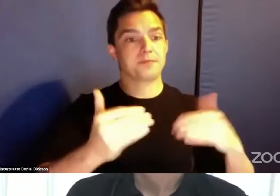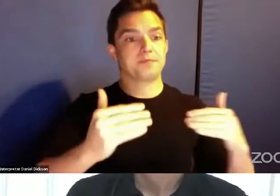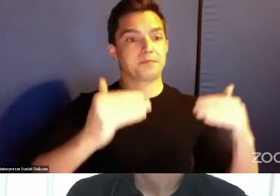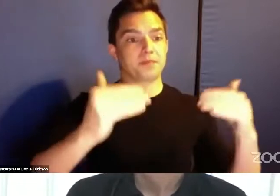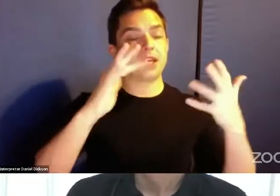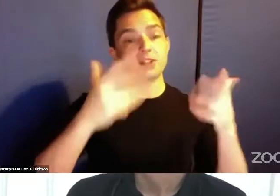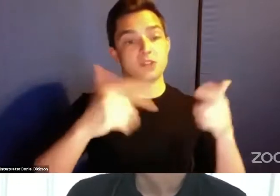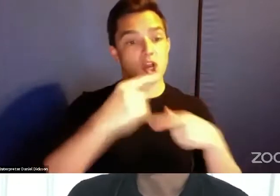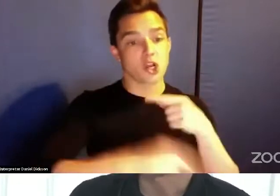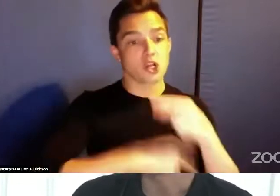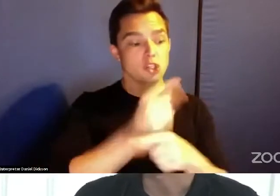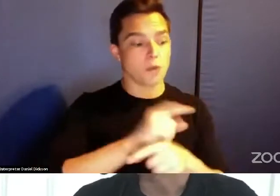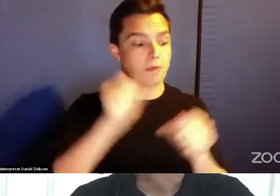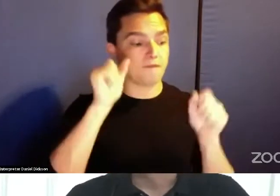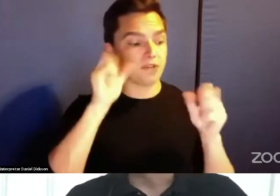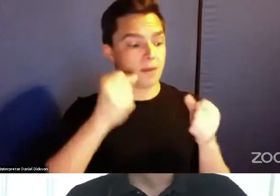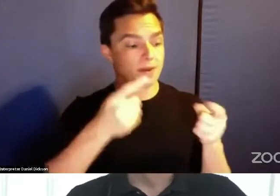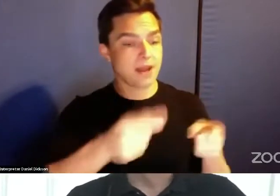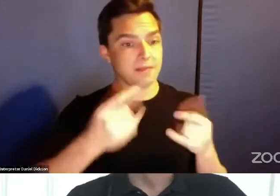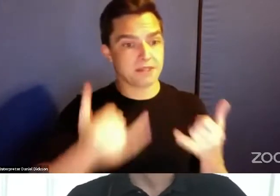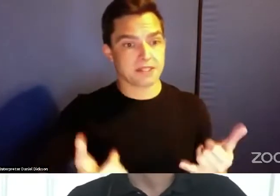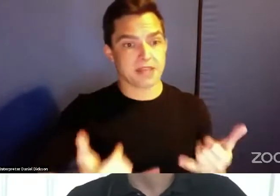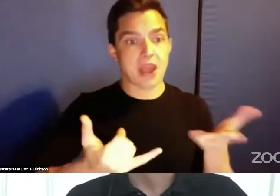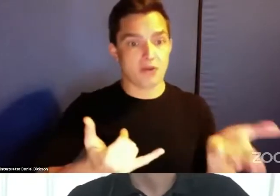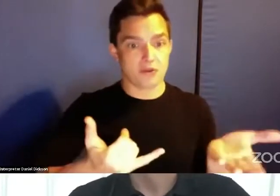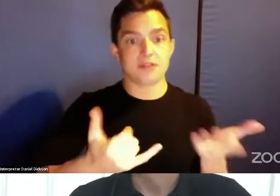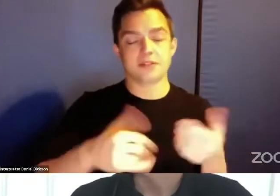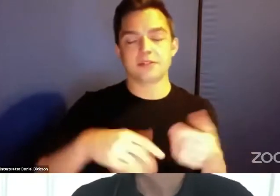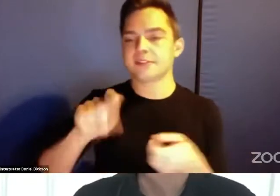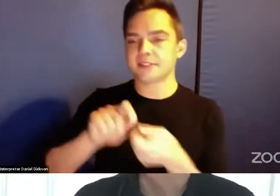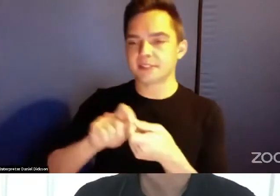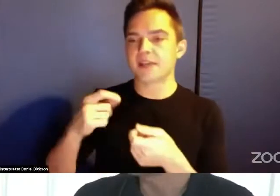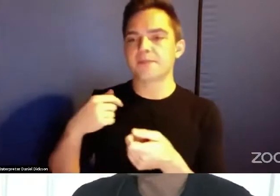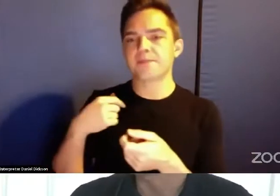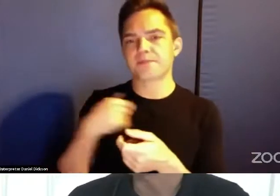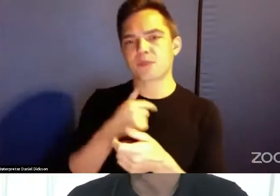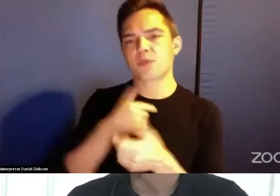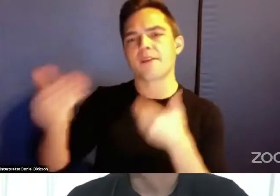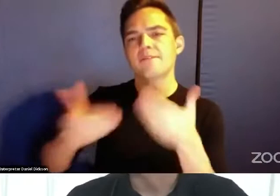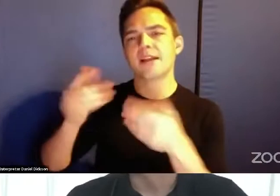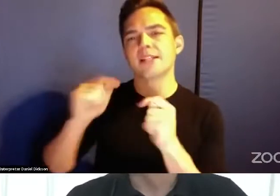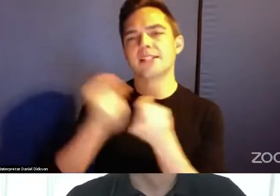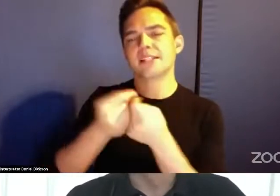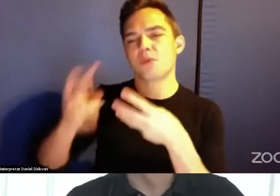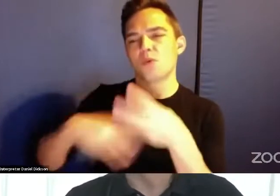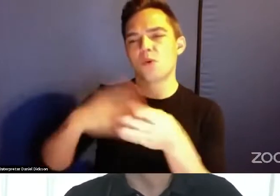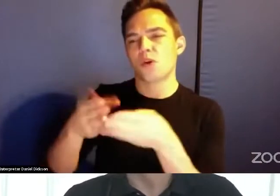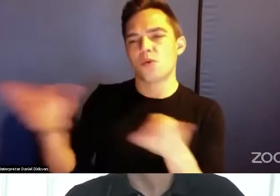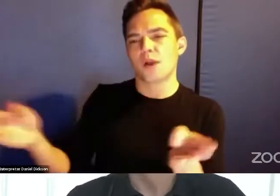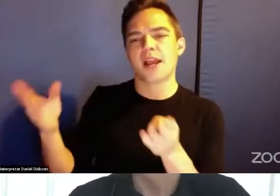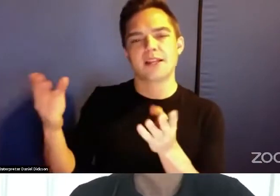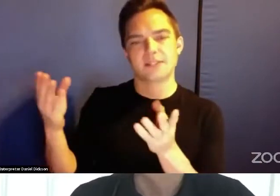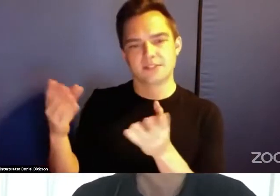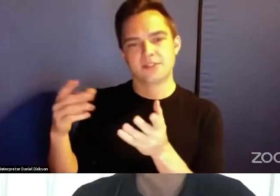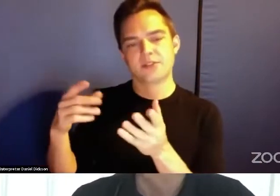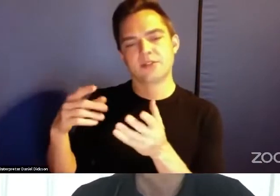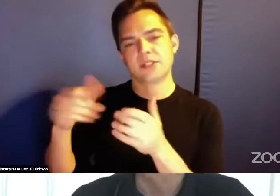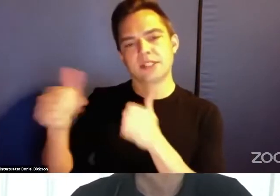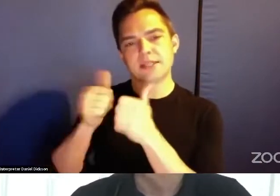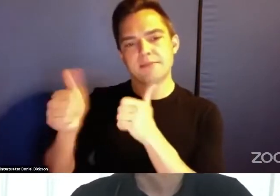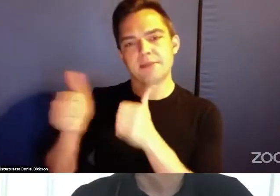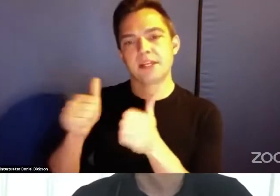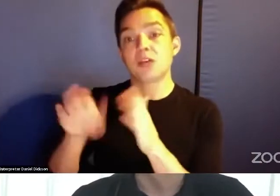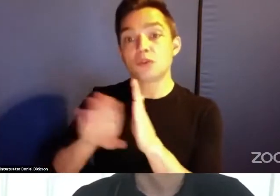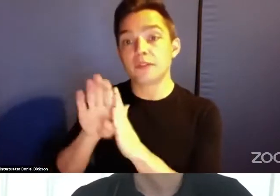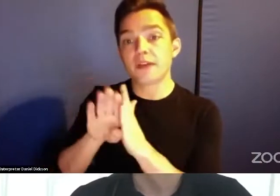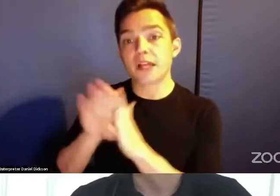now, CYBATHLON. Exactly. We invite the teams worldwide to register for CYBATHLON to develop assistive